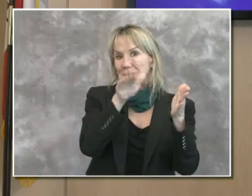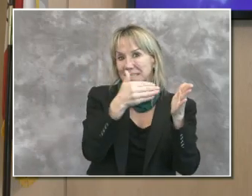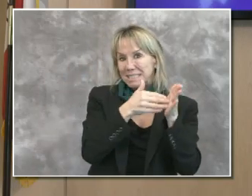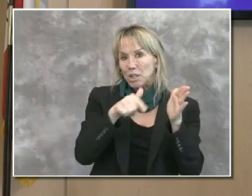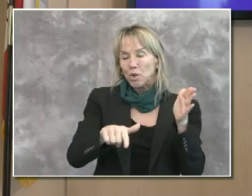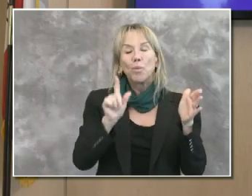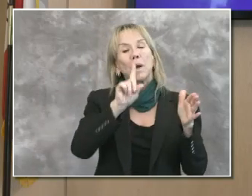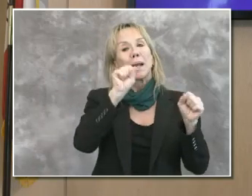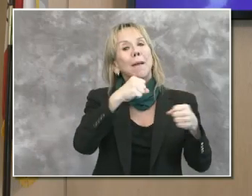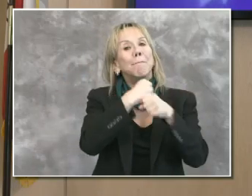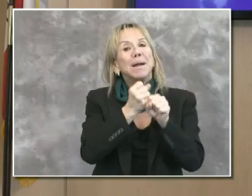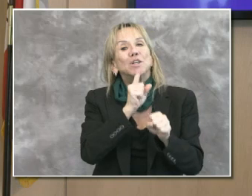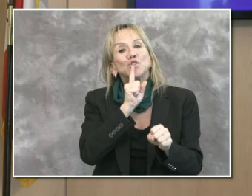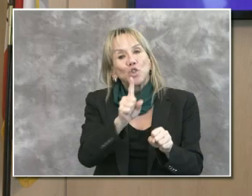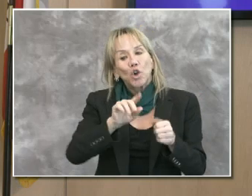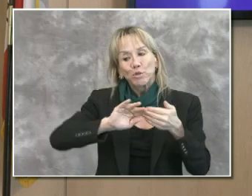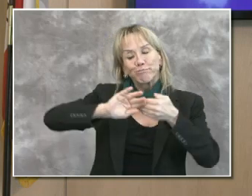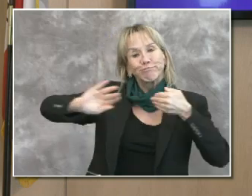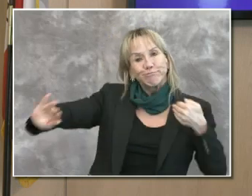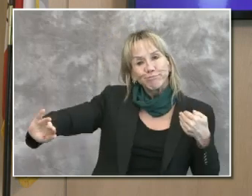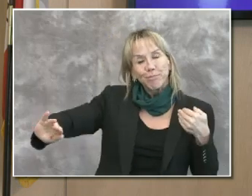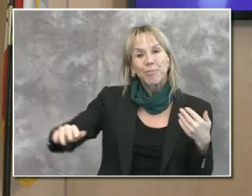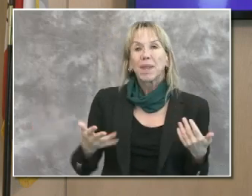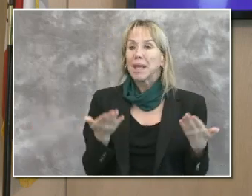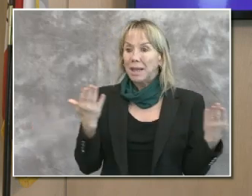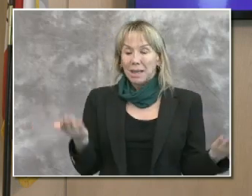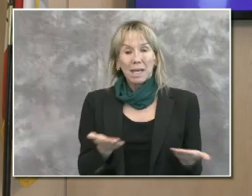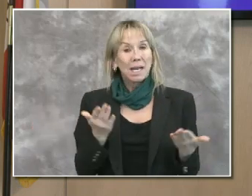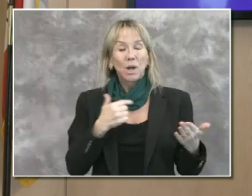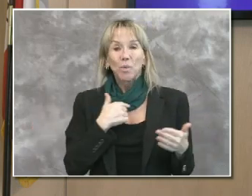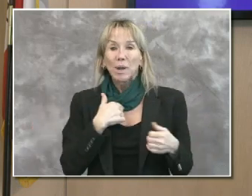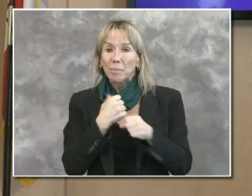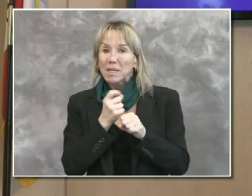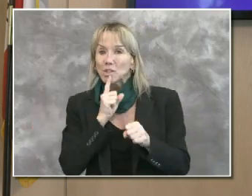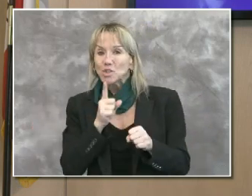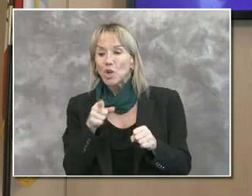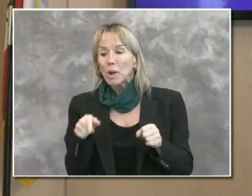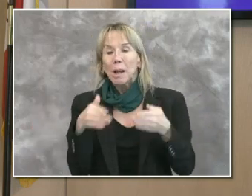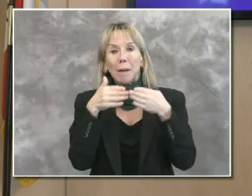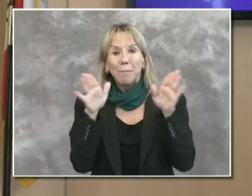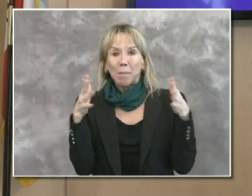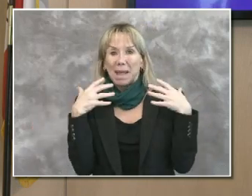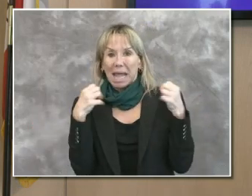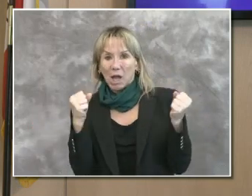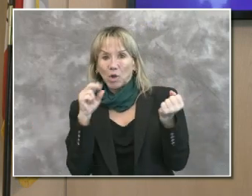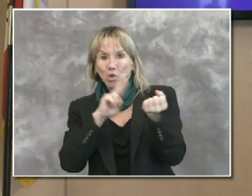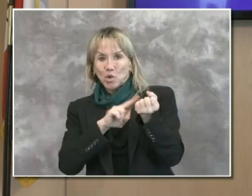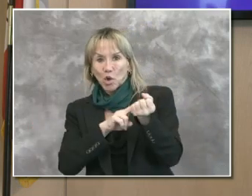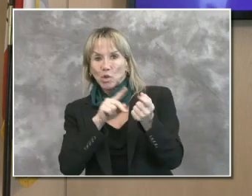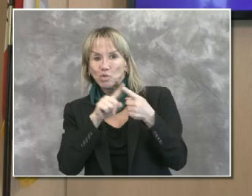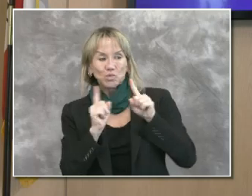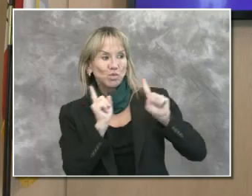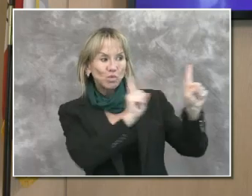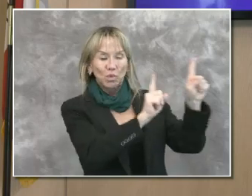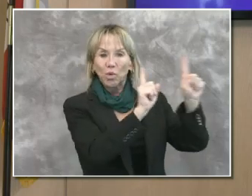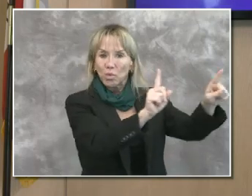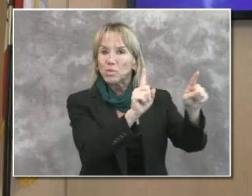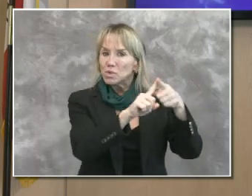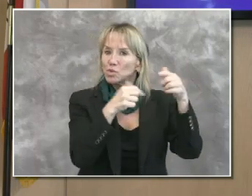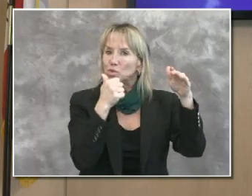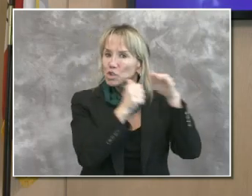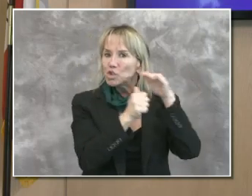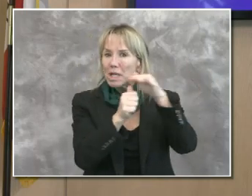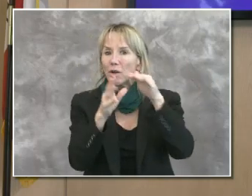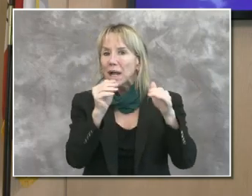physical distancing. We also took early actions and steps to put public health nurses in our shelters to do temperature checks and look for symptoms